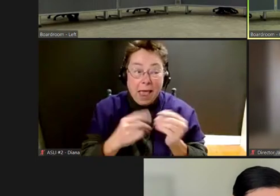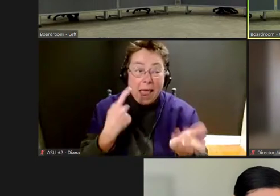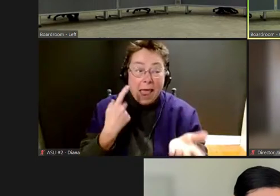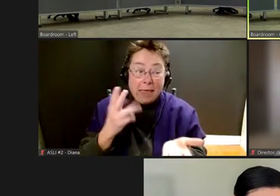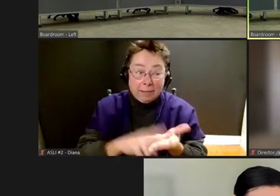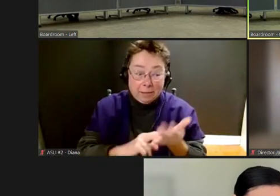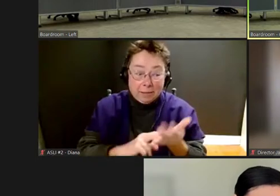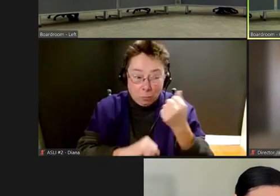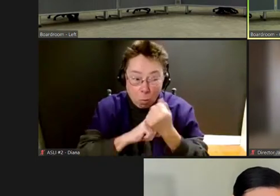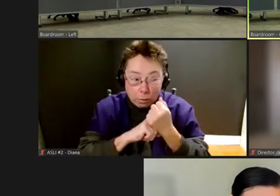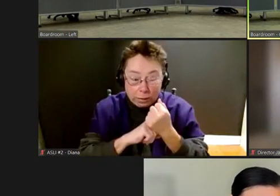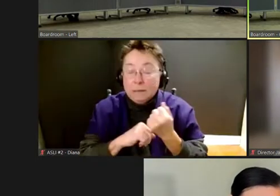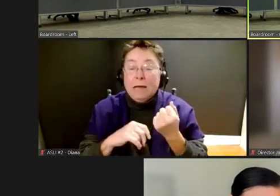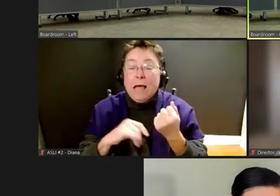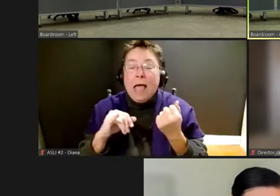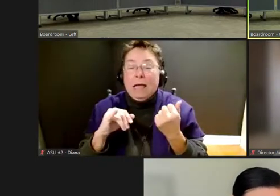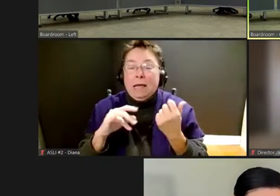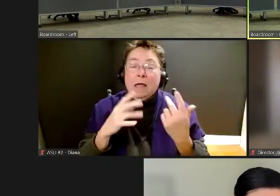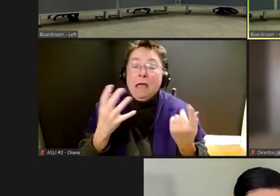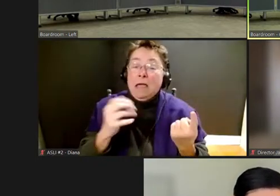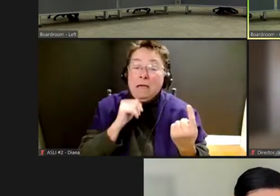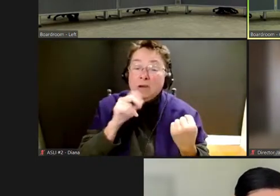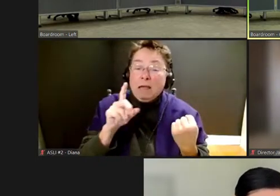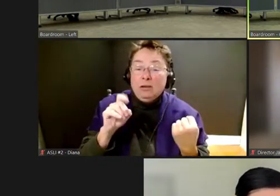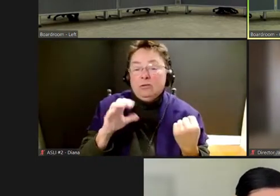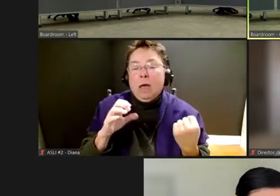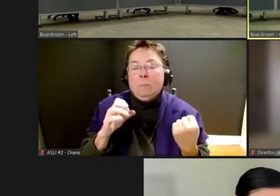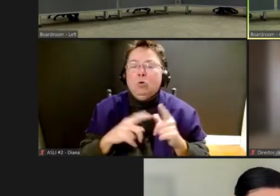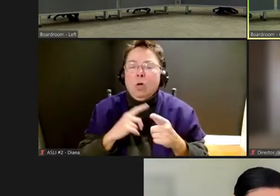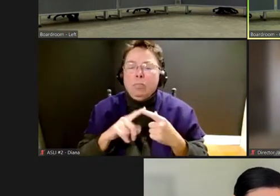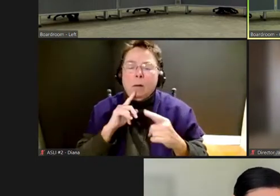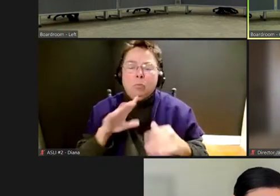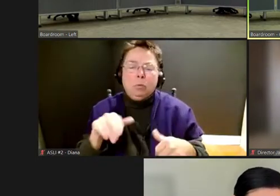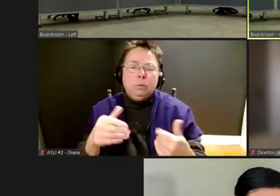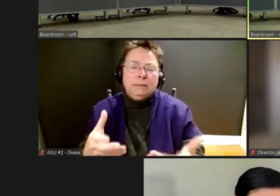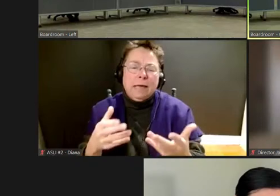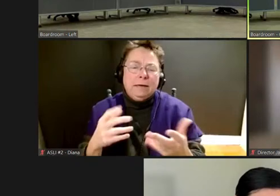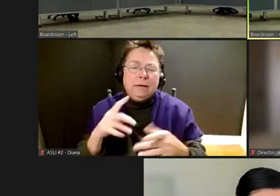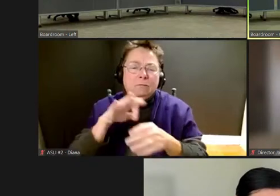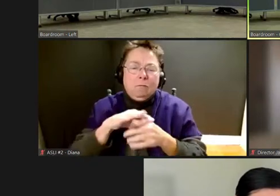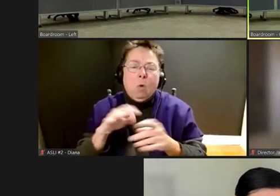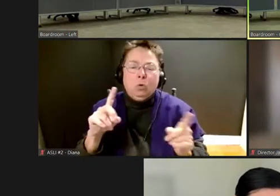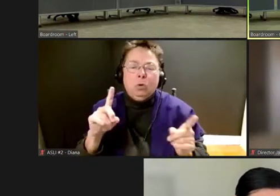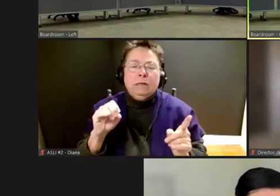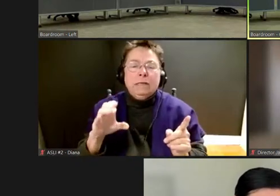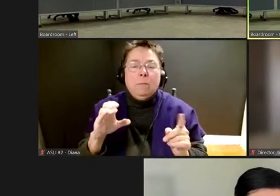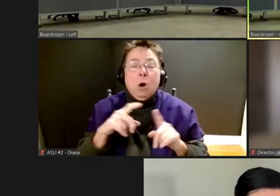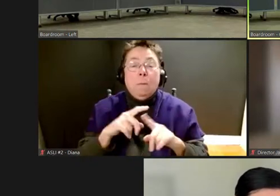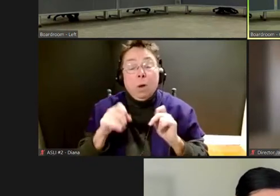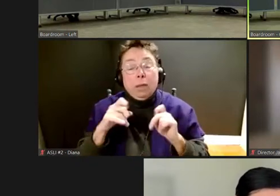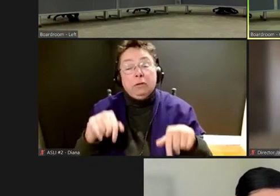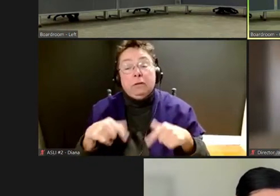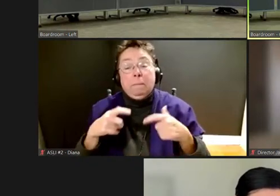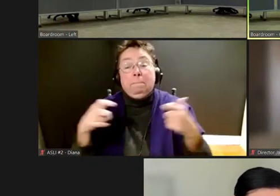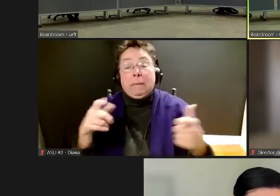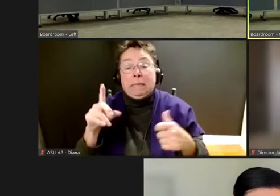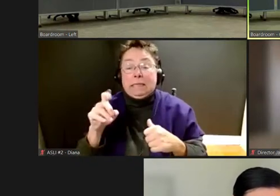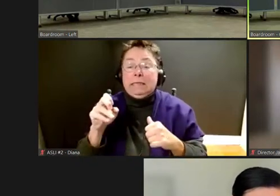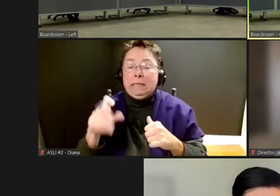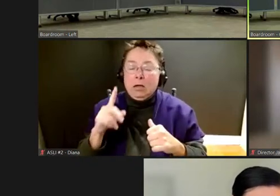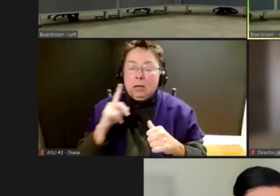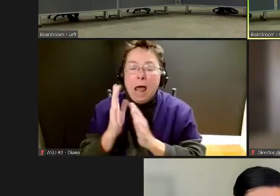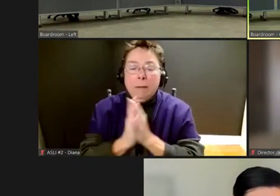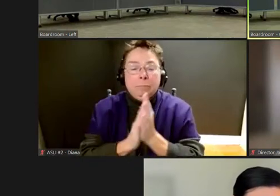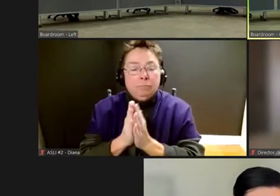off. If not in December, you said likely it'll be presented for a vote there. But this is a big step, and I'm excited about us